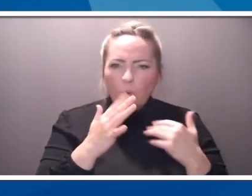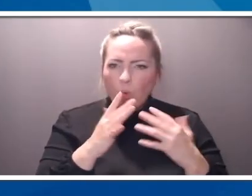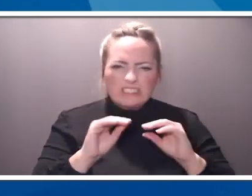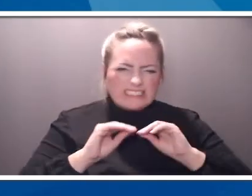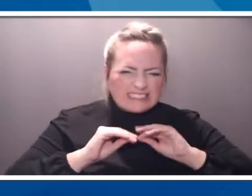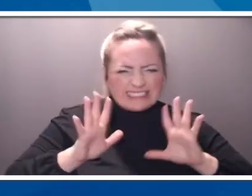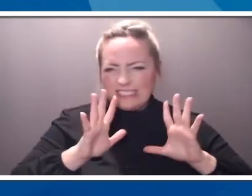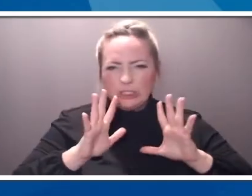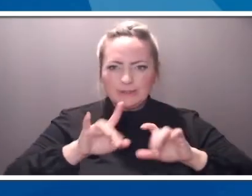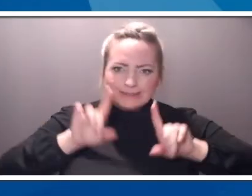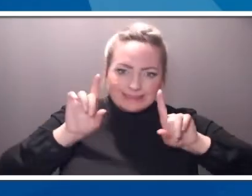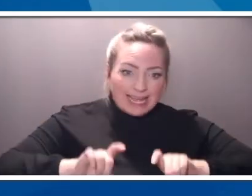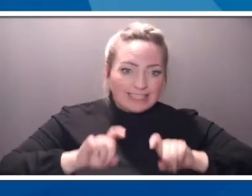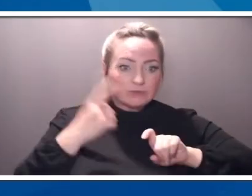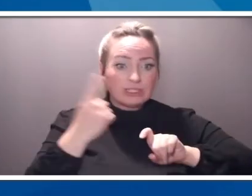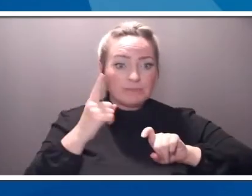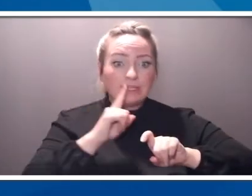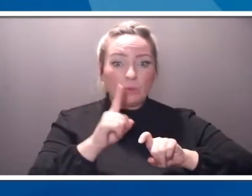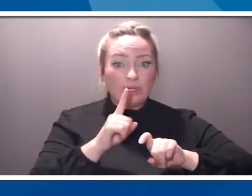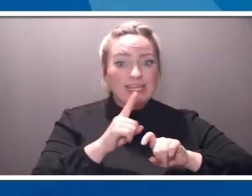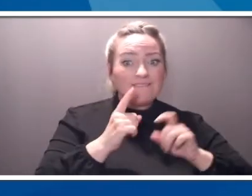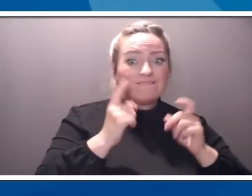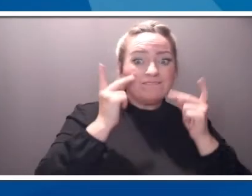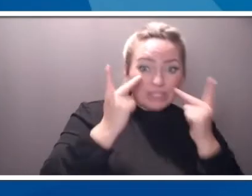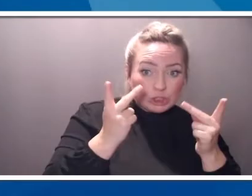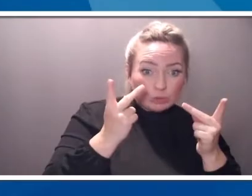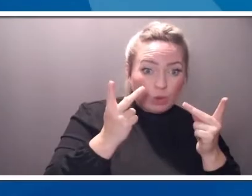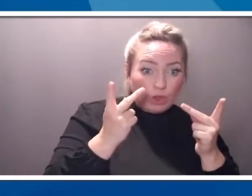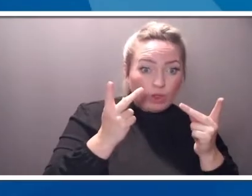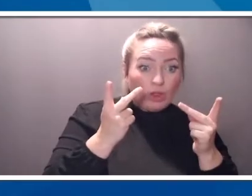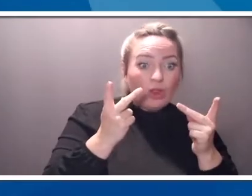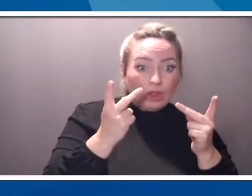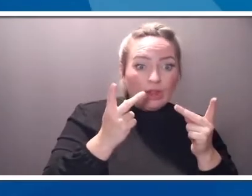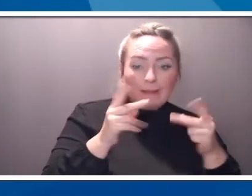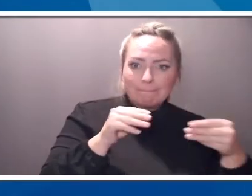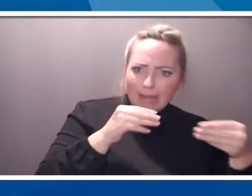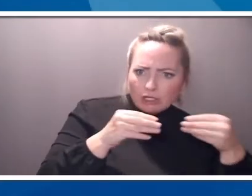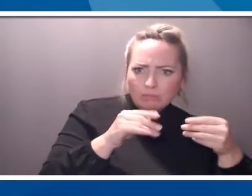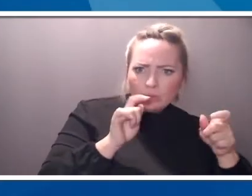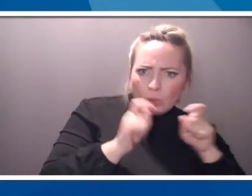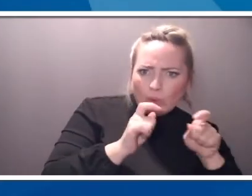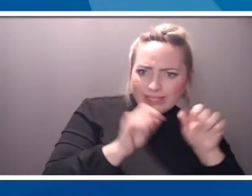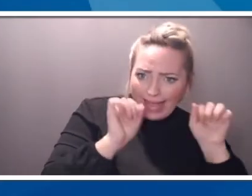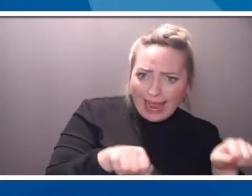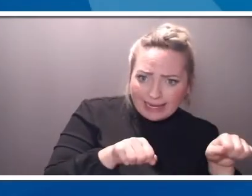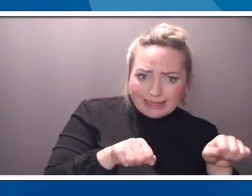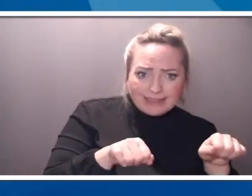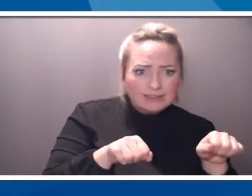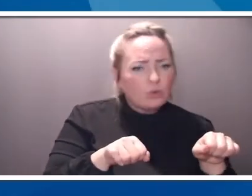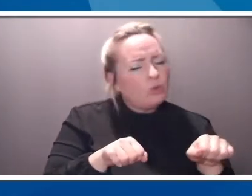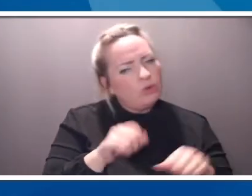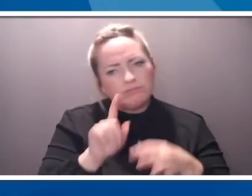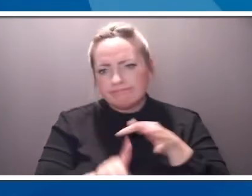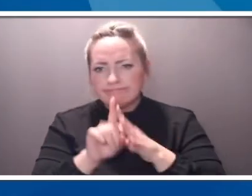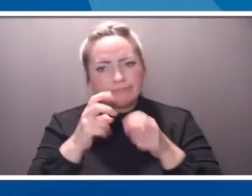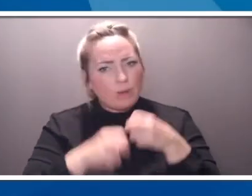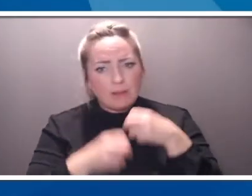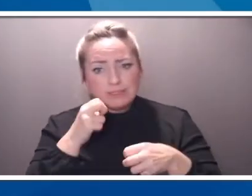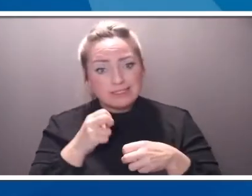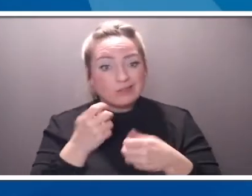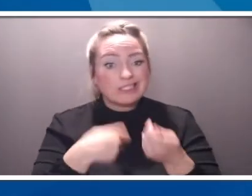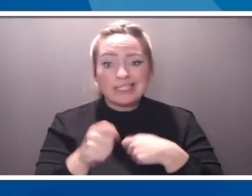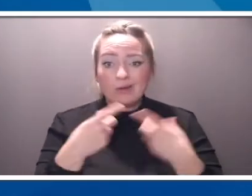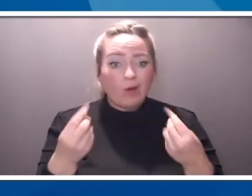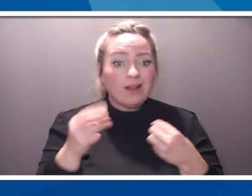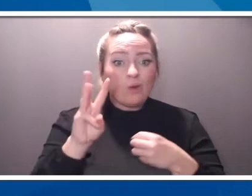very cut and dry test for something that is inherently visual and inherently malleable, you get